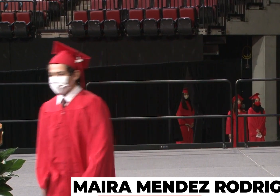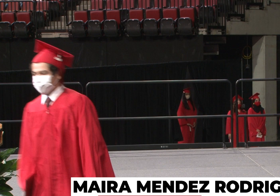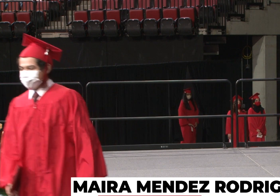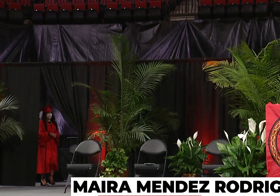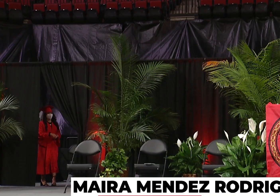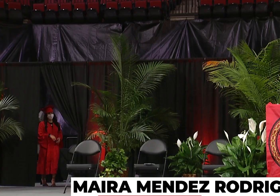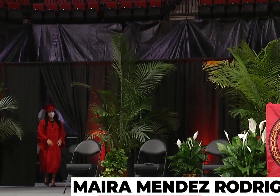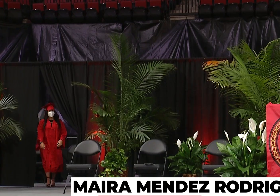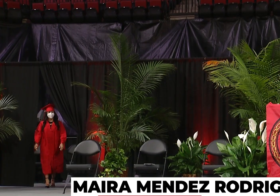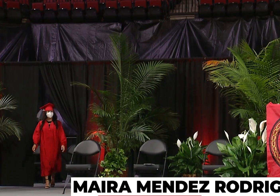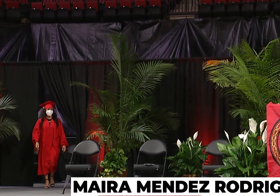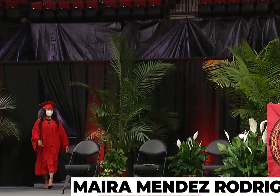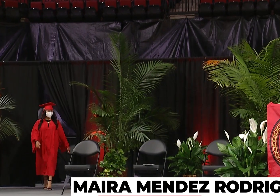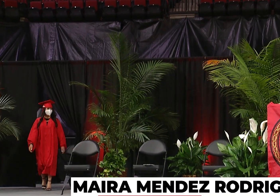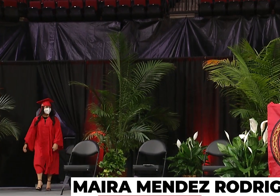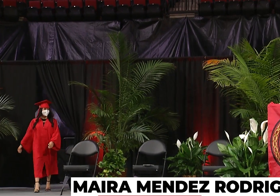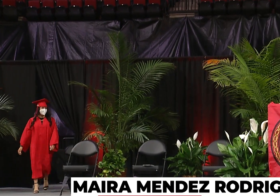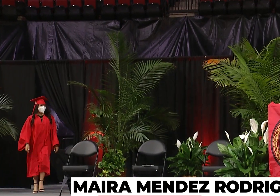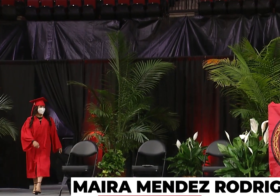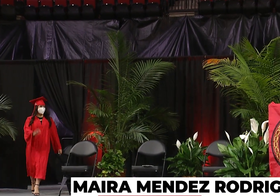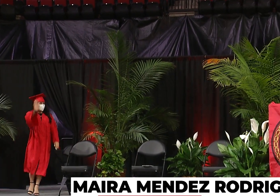Rama Abdullah.